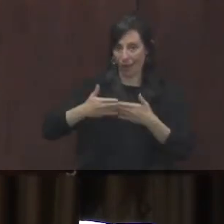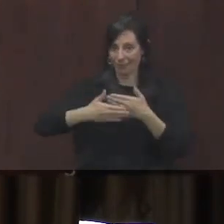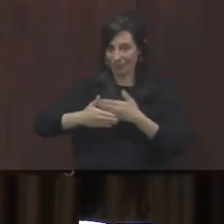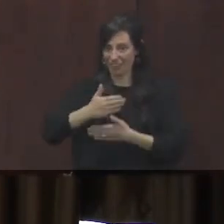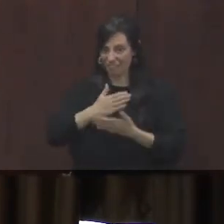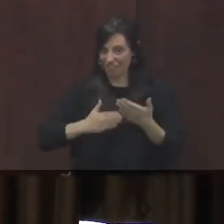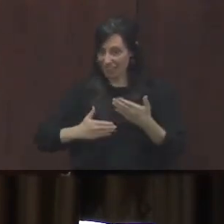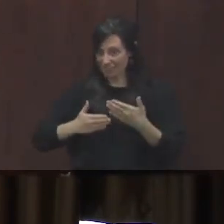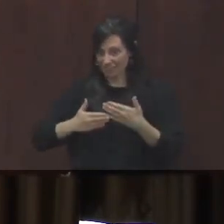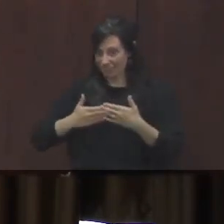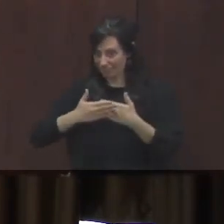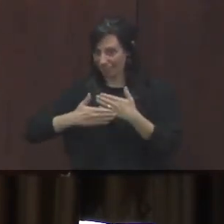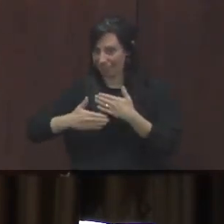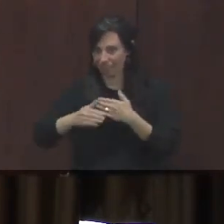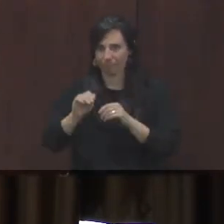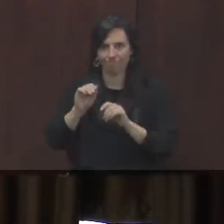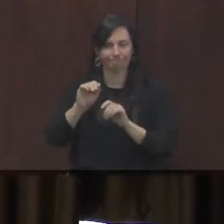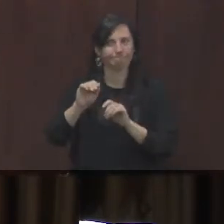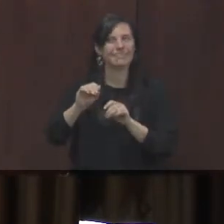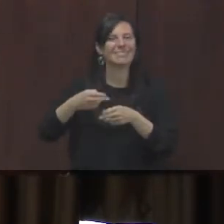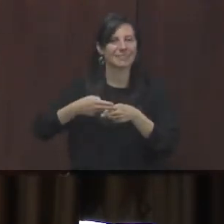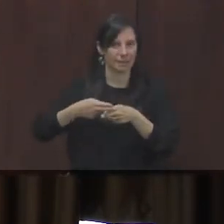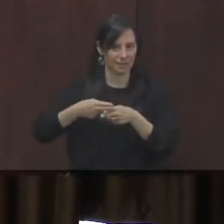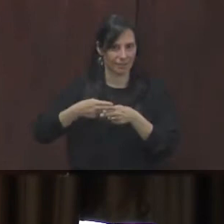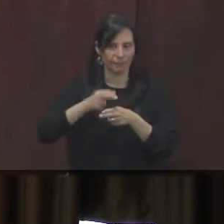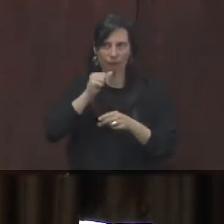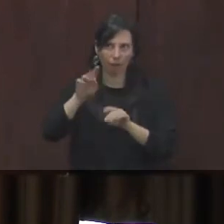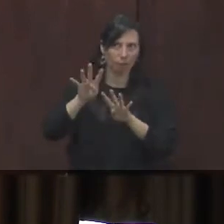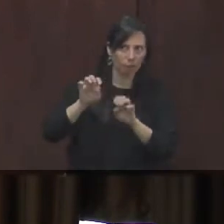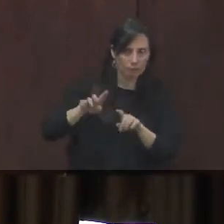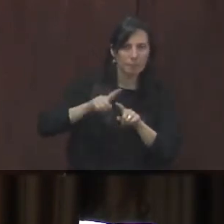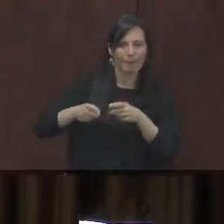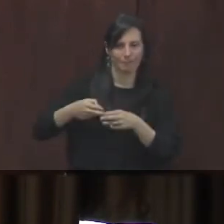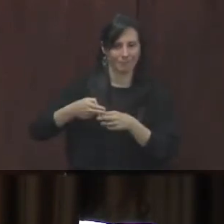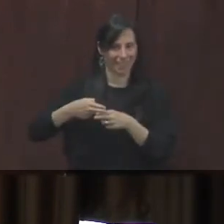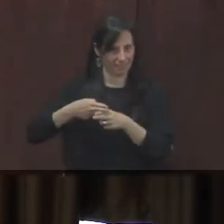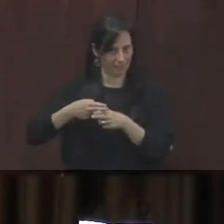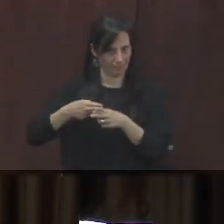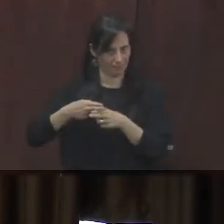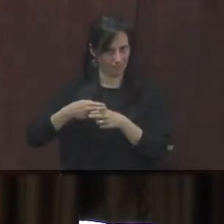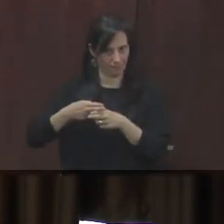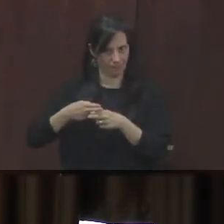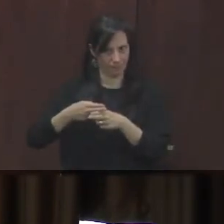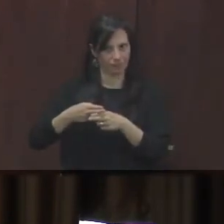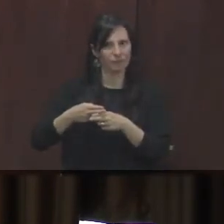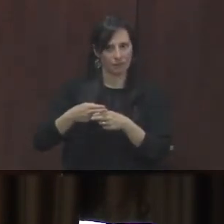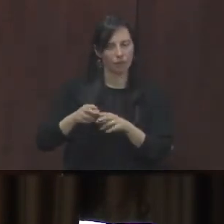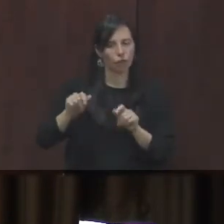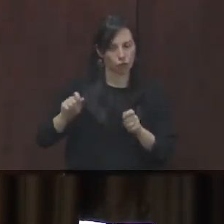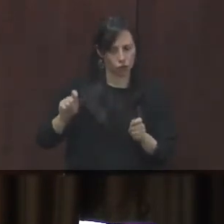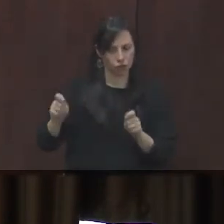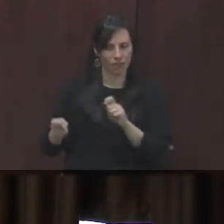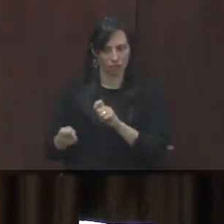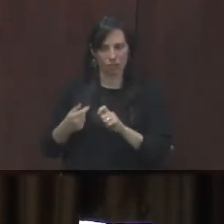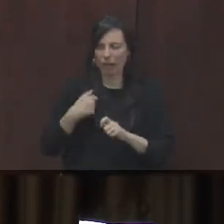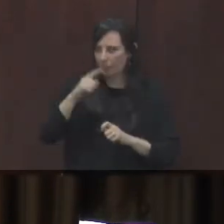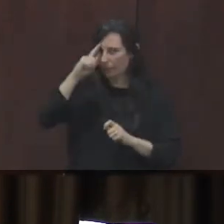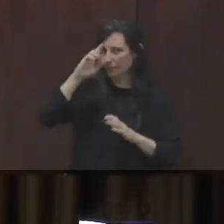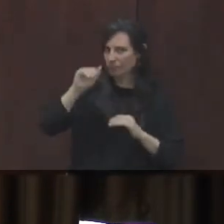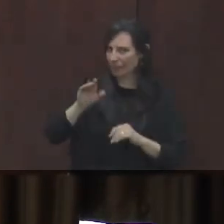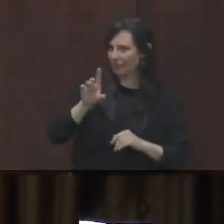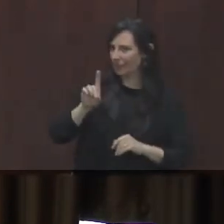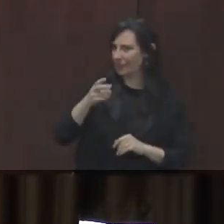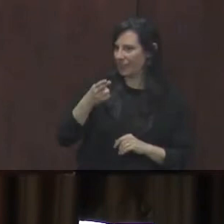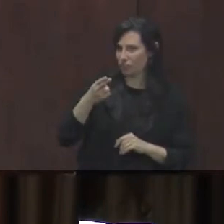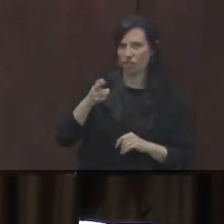still with the asterisks of that's tentative. And as we move into those phases, I would expect that DHHS would do exactly what they did